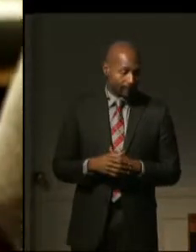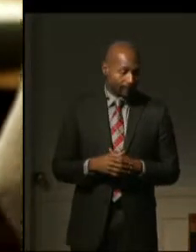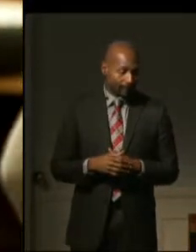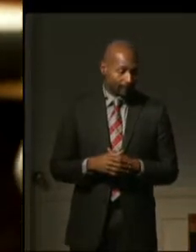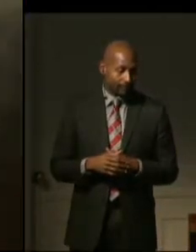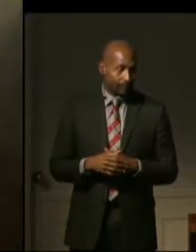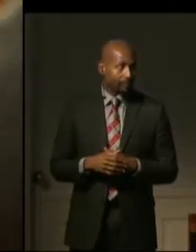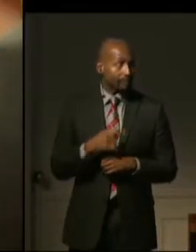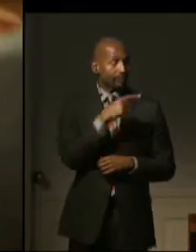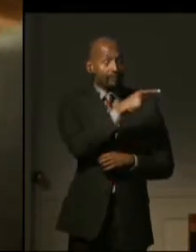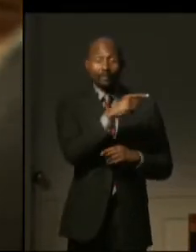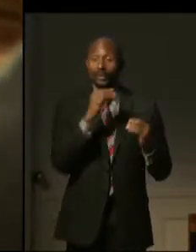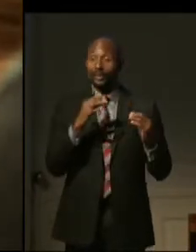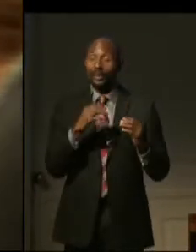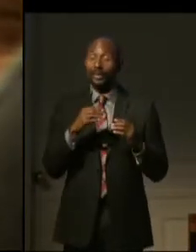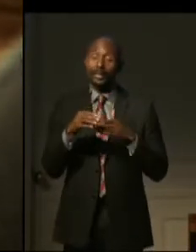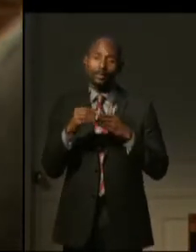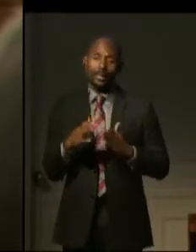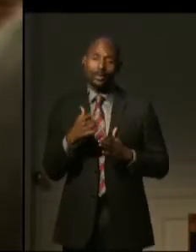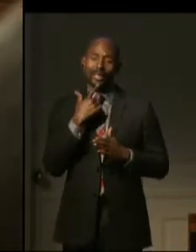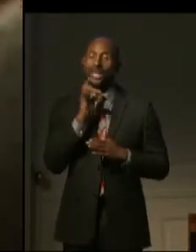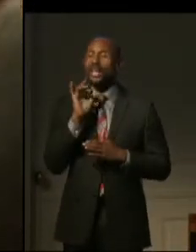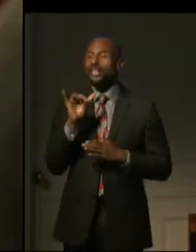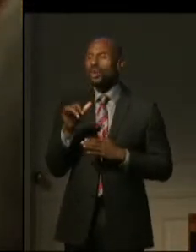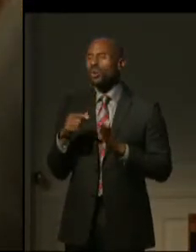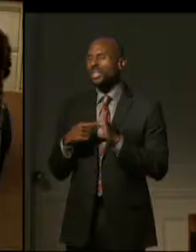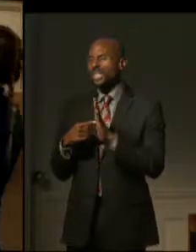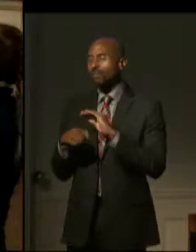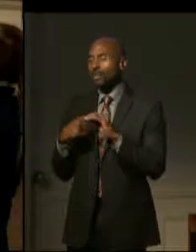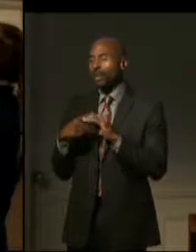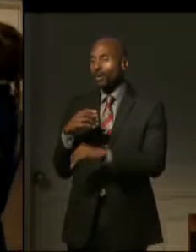Both examples are about a power source.